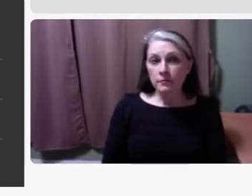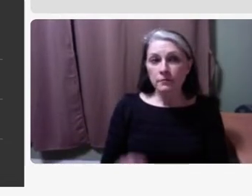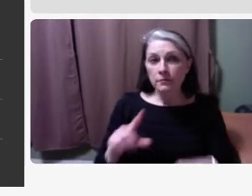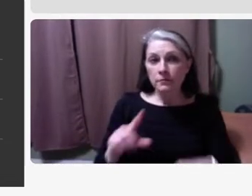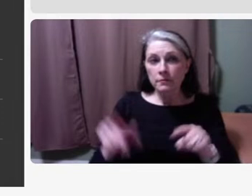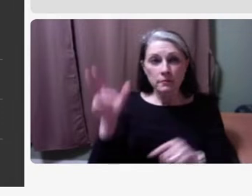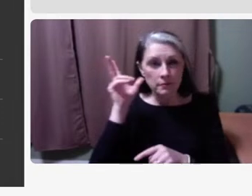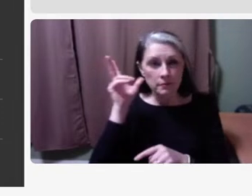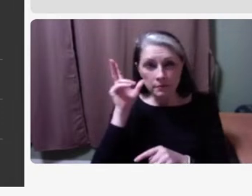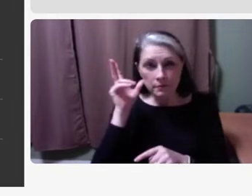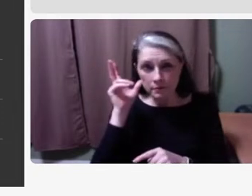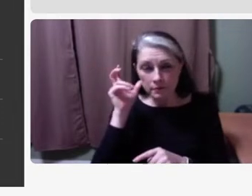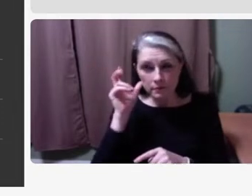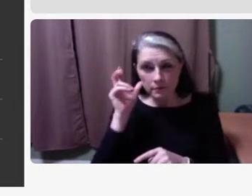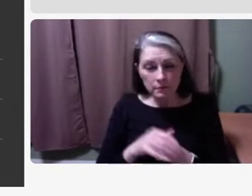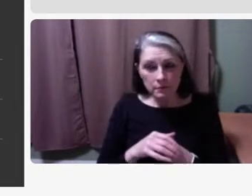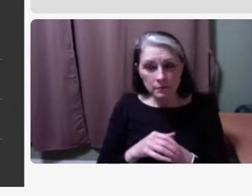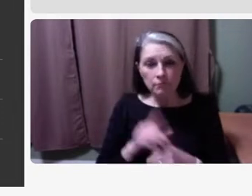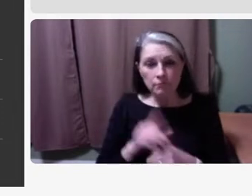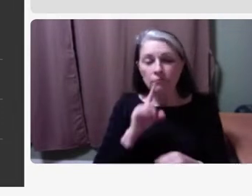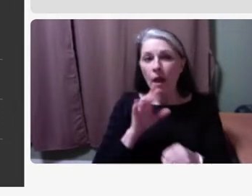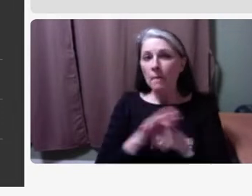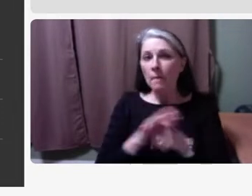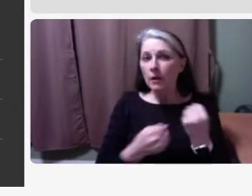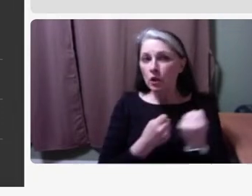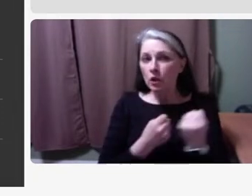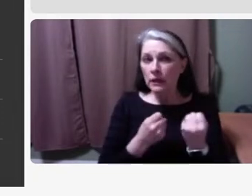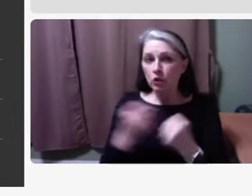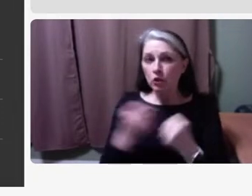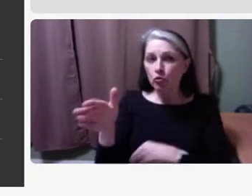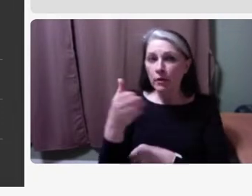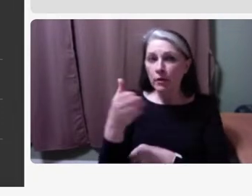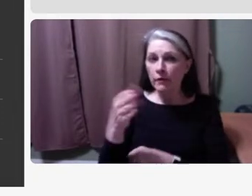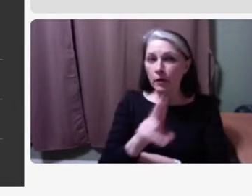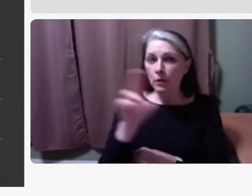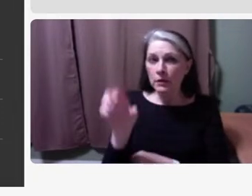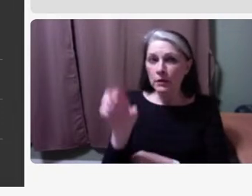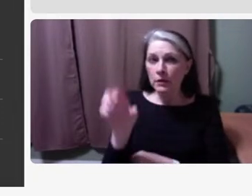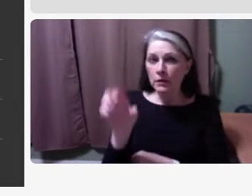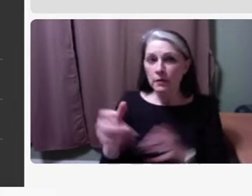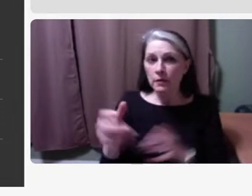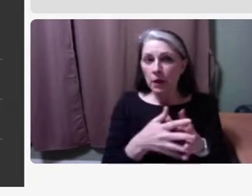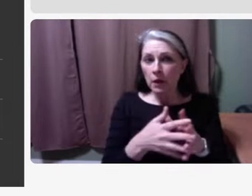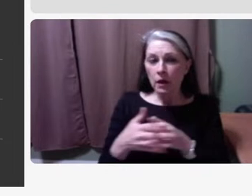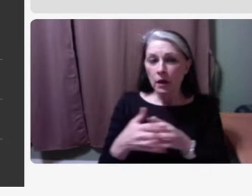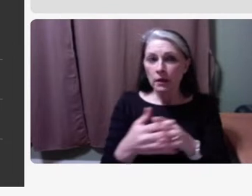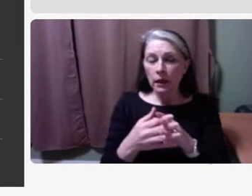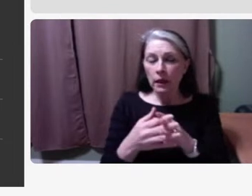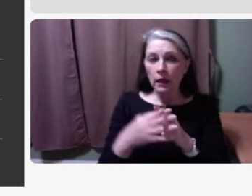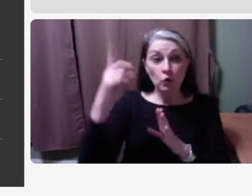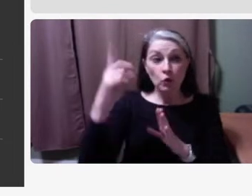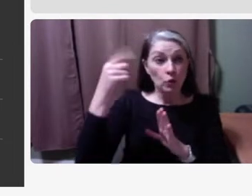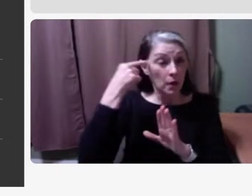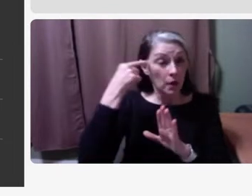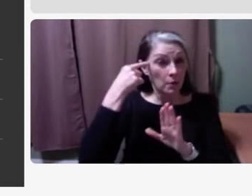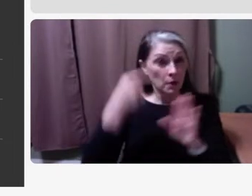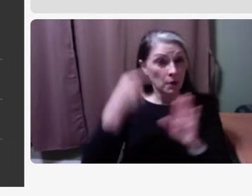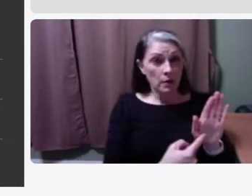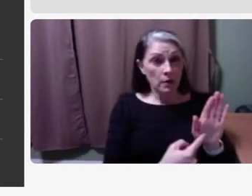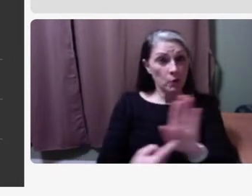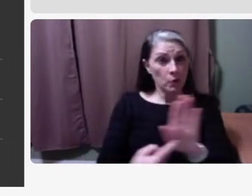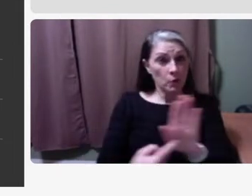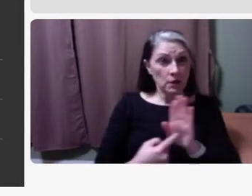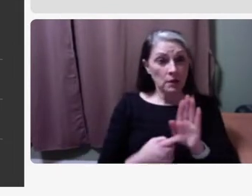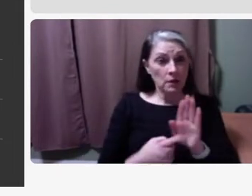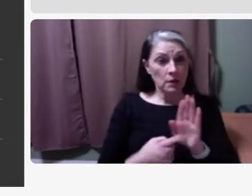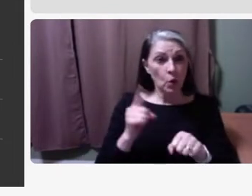I pledge allegiance to the flag of the United States of America, to the republic which it stands, one